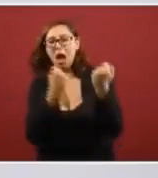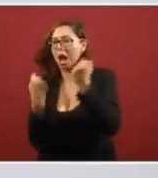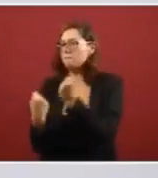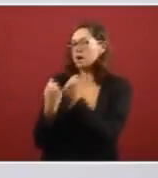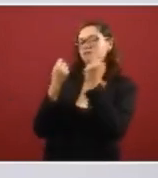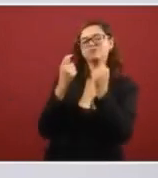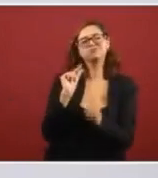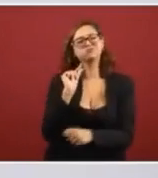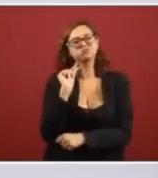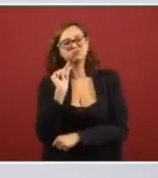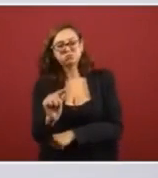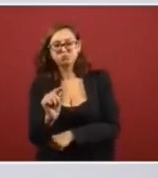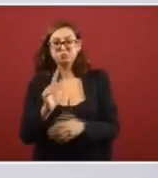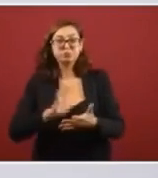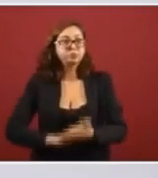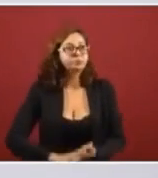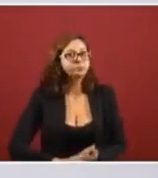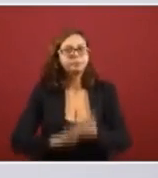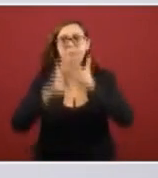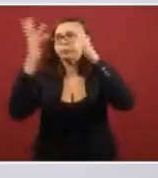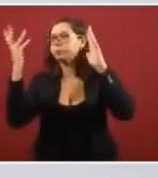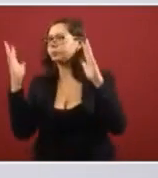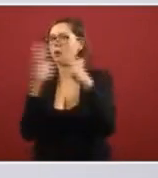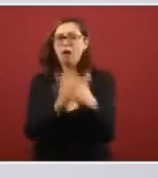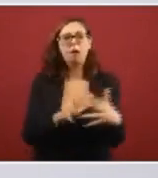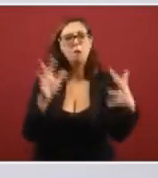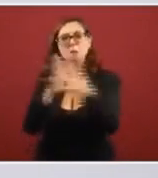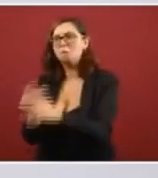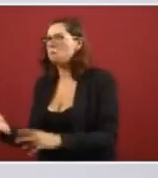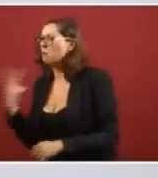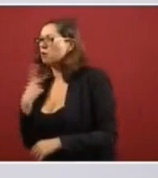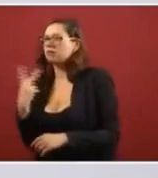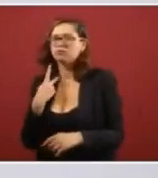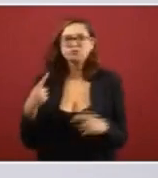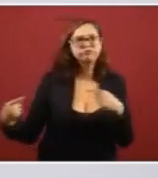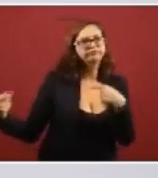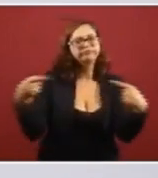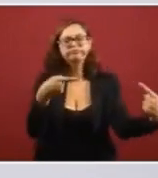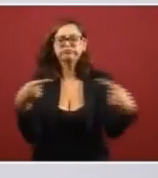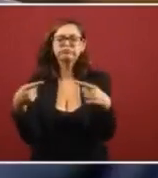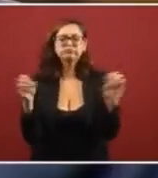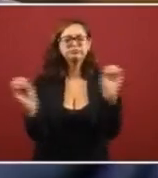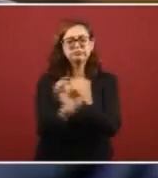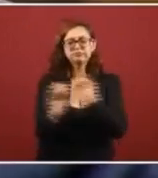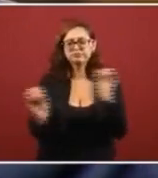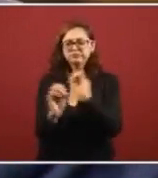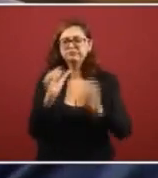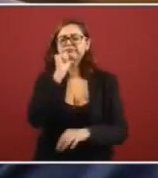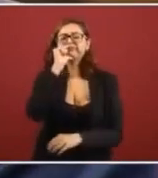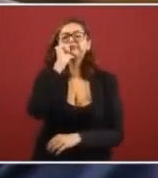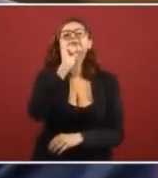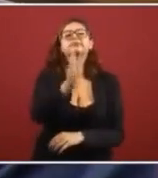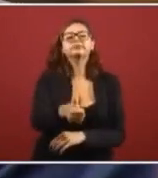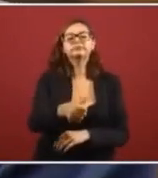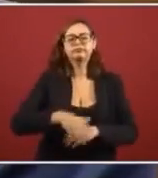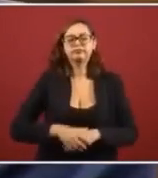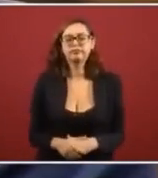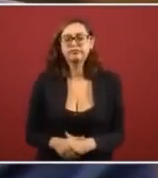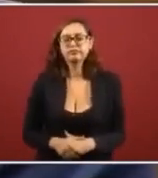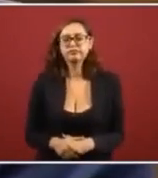very little confrontations and without violence political violence there